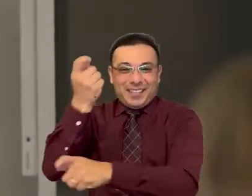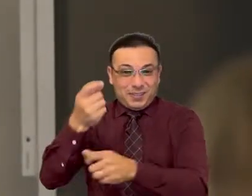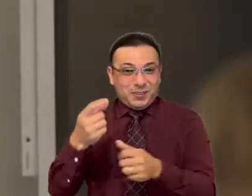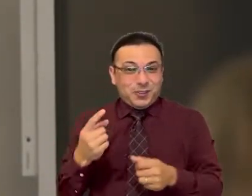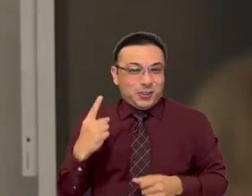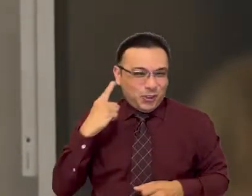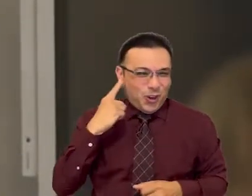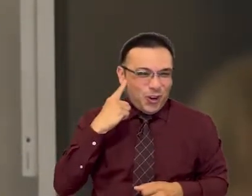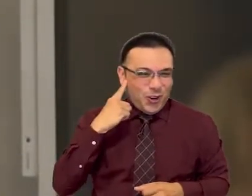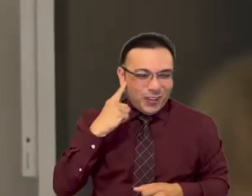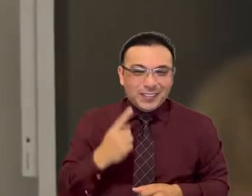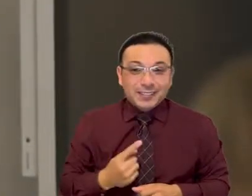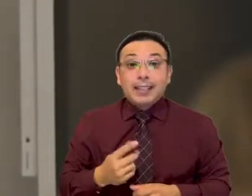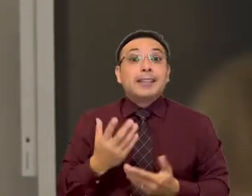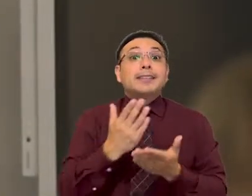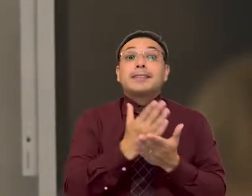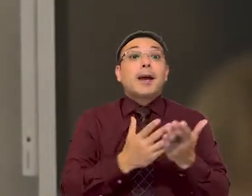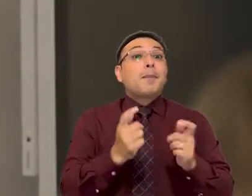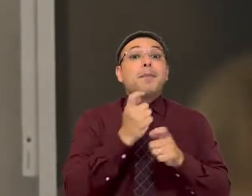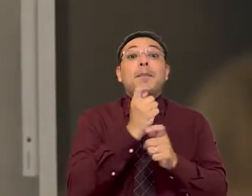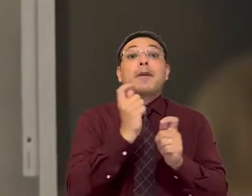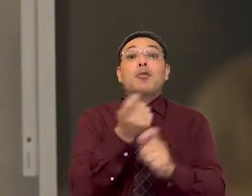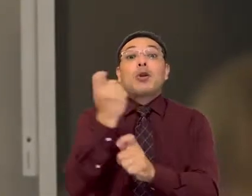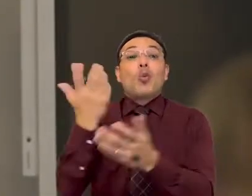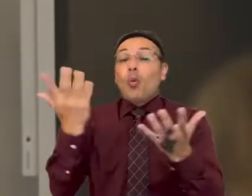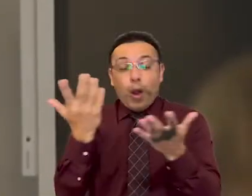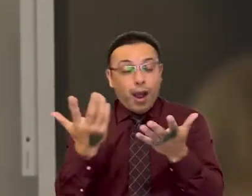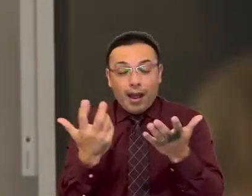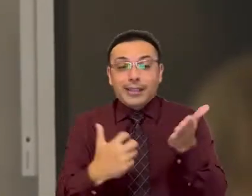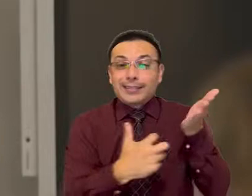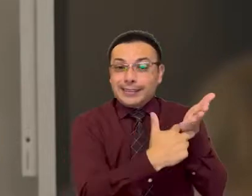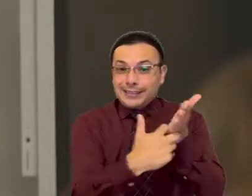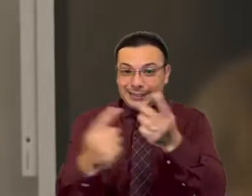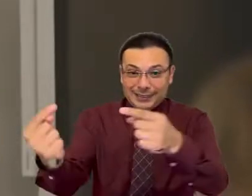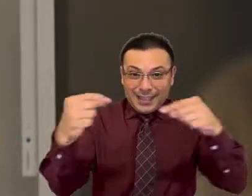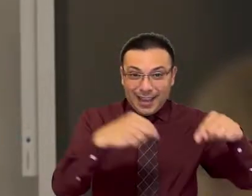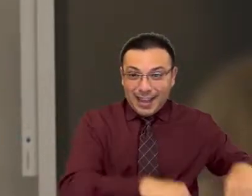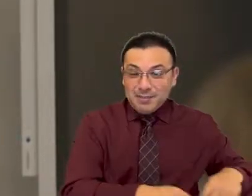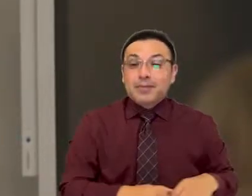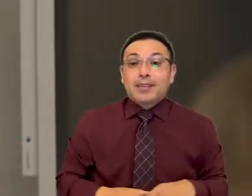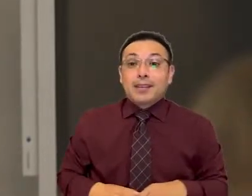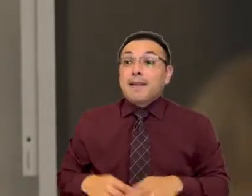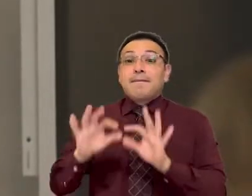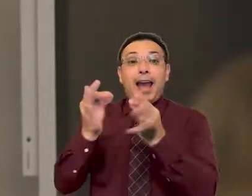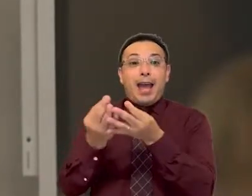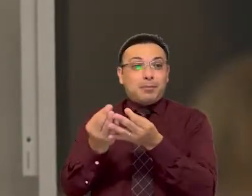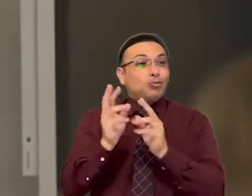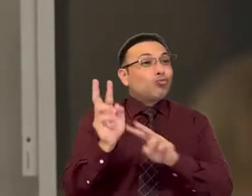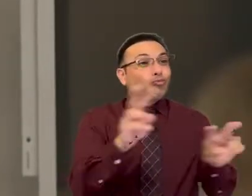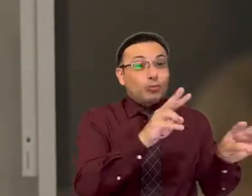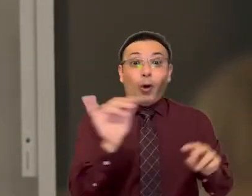include tickets to visit the aquarium, bring your families, as well as a VIP tour, which is really exciting.